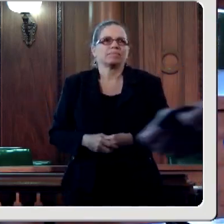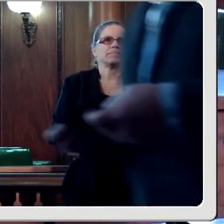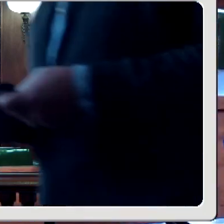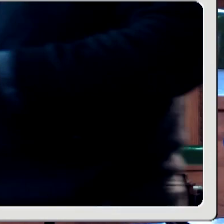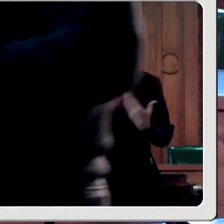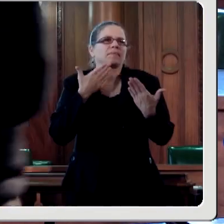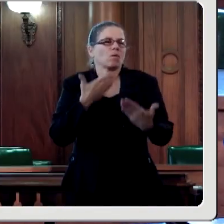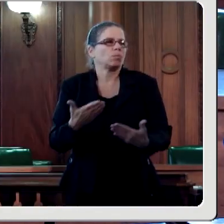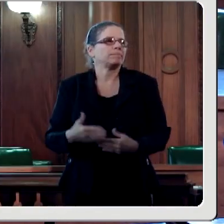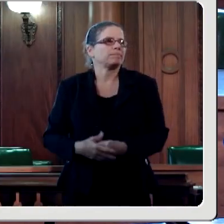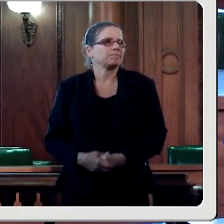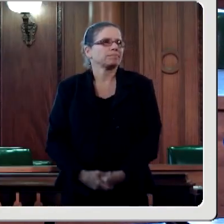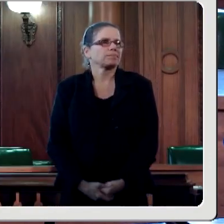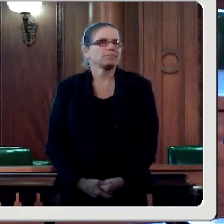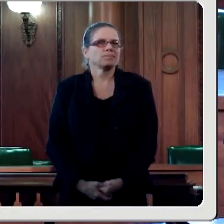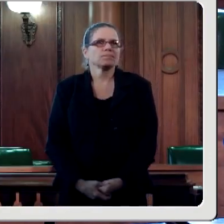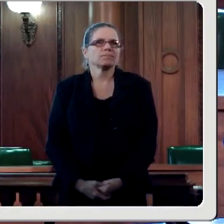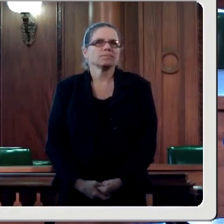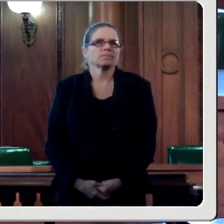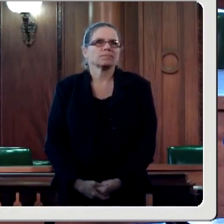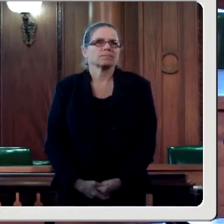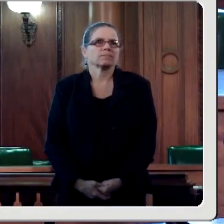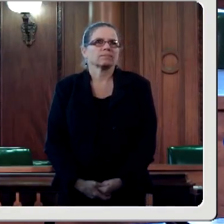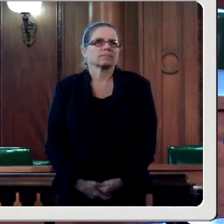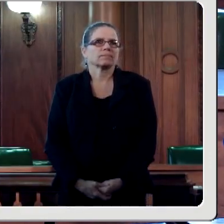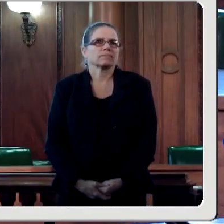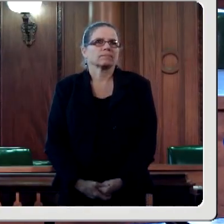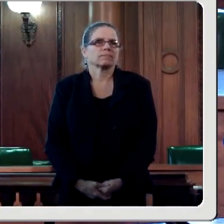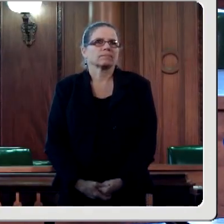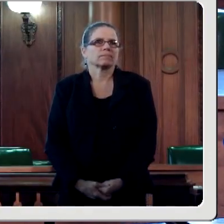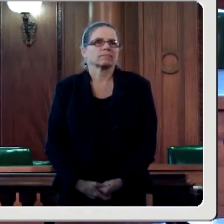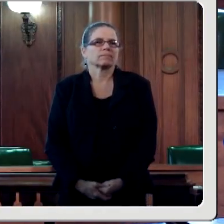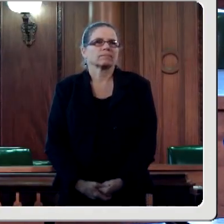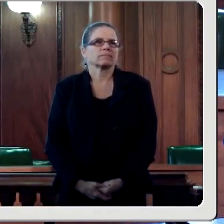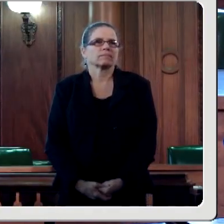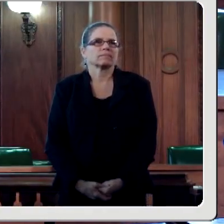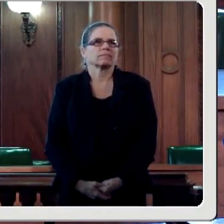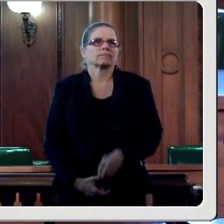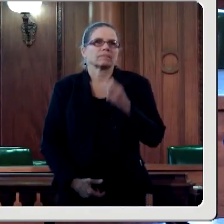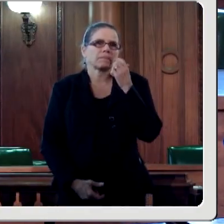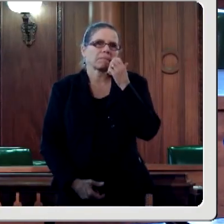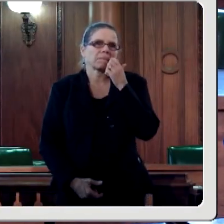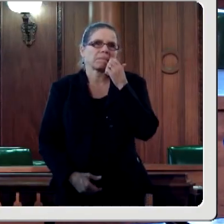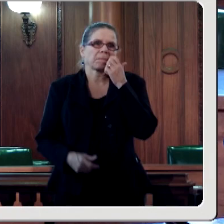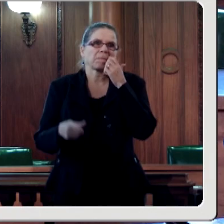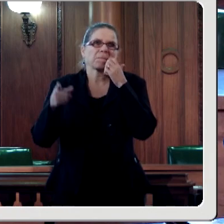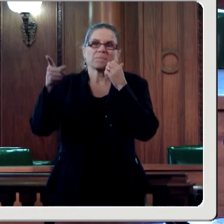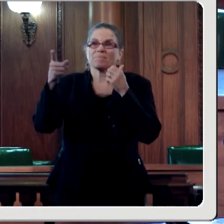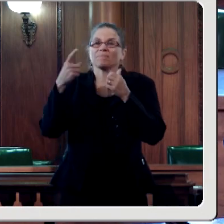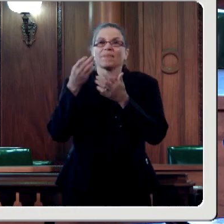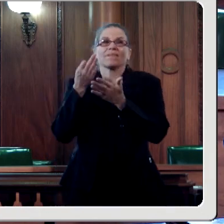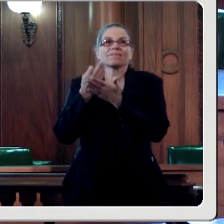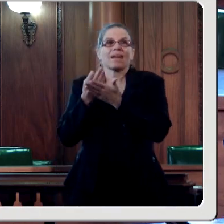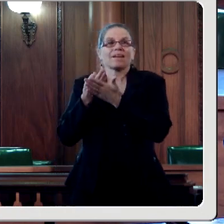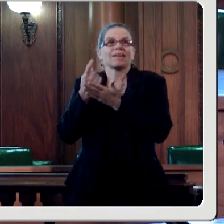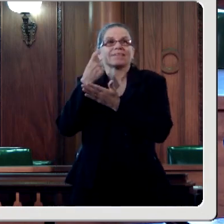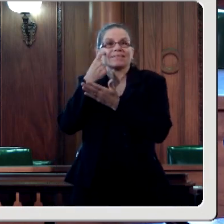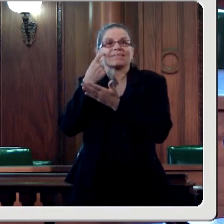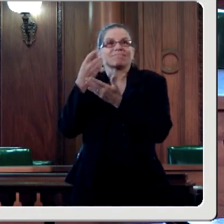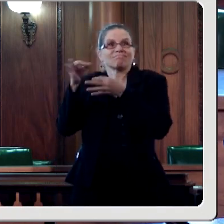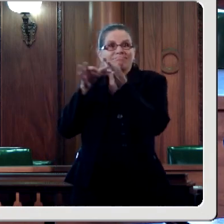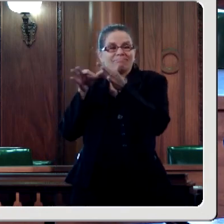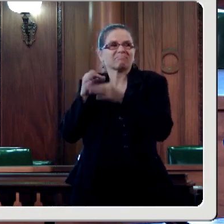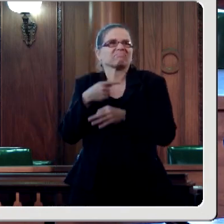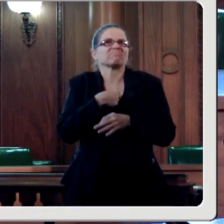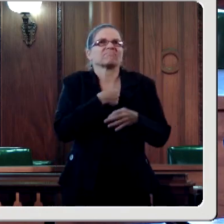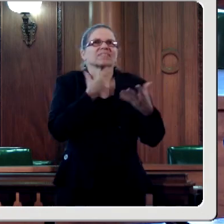heard the financial update I gave from my CFO, TJ Plant, and the status quo update pertaining to